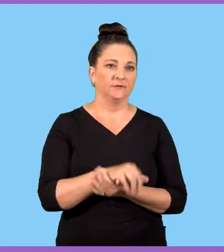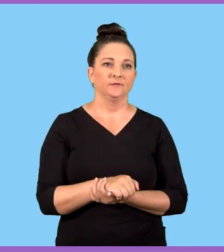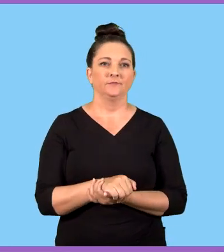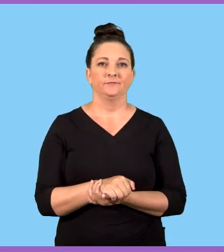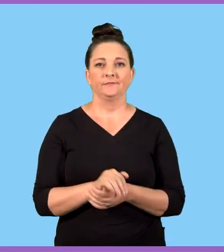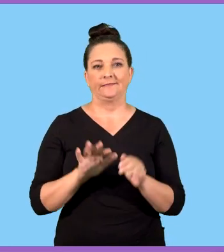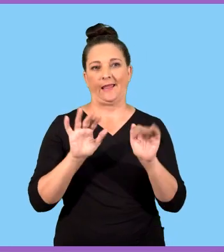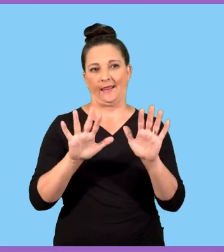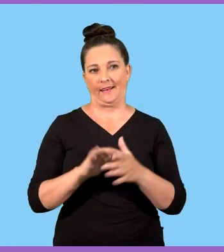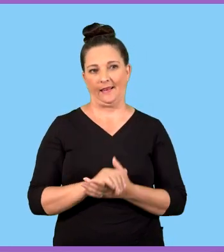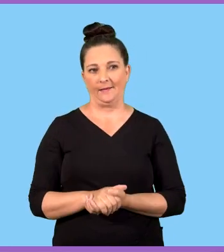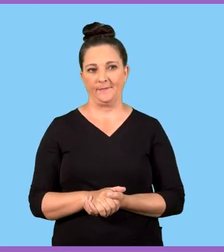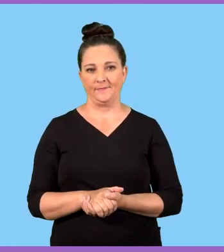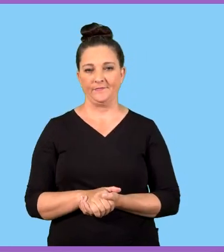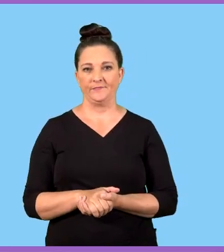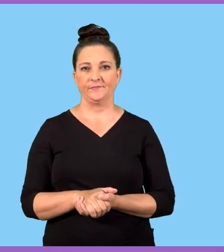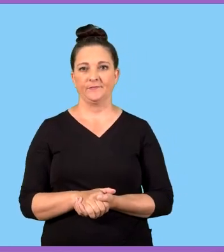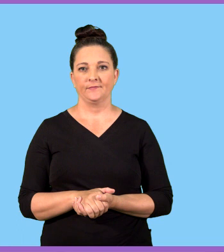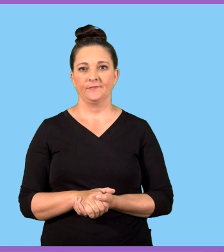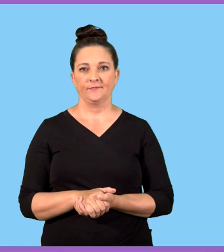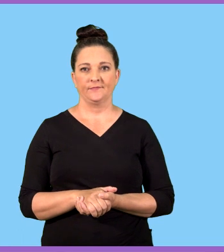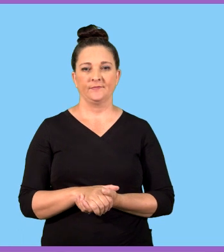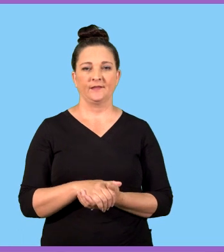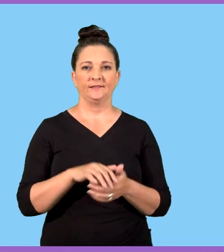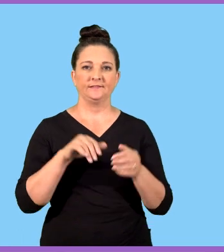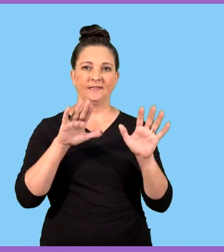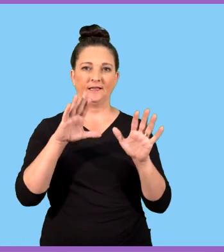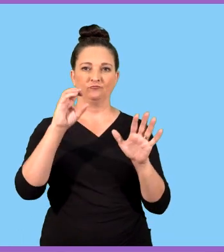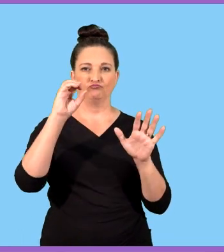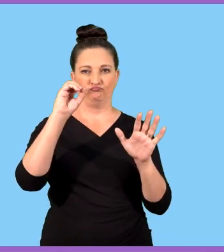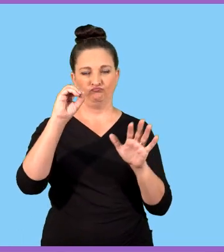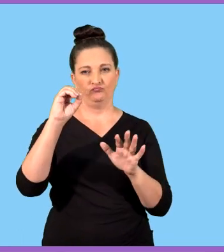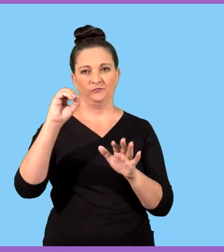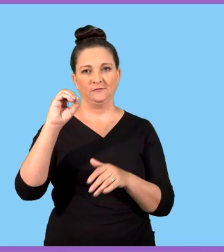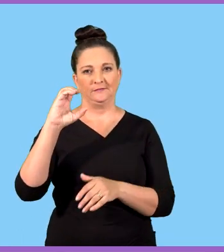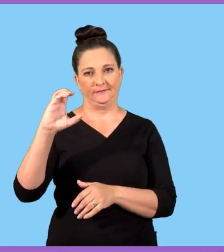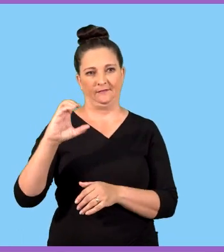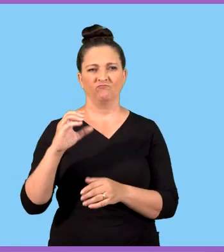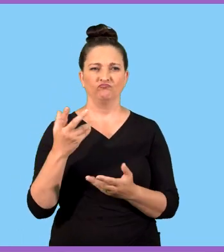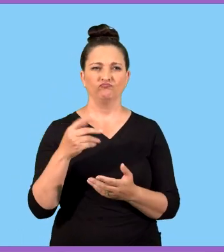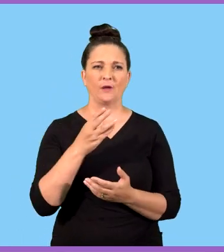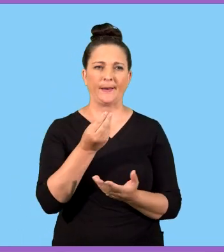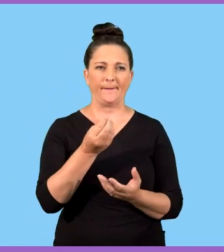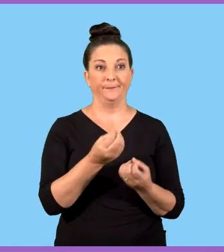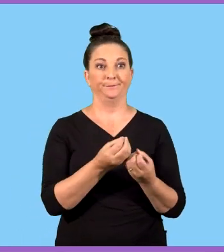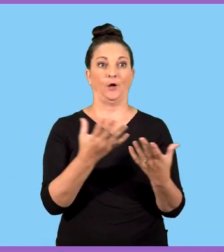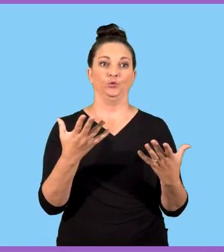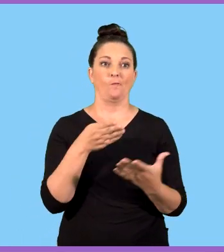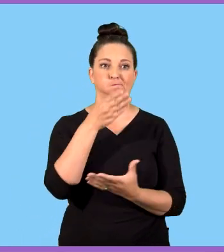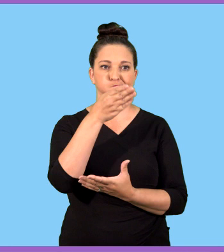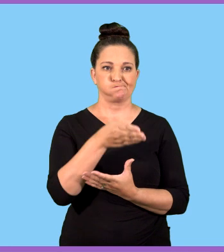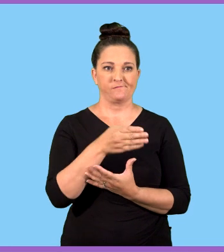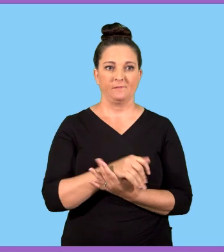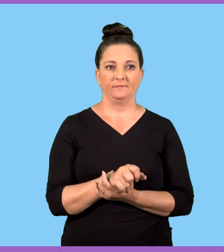is 10 degrees Celsius. That number appears the